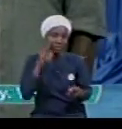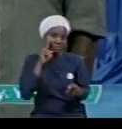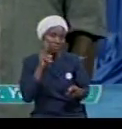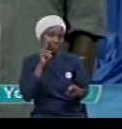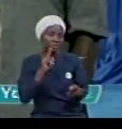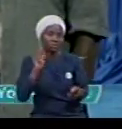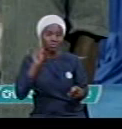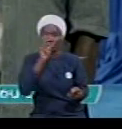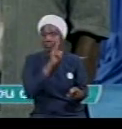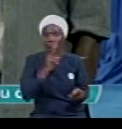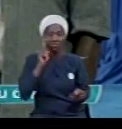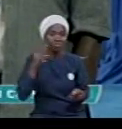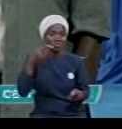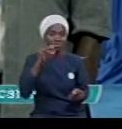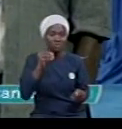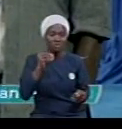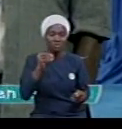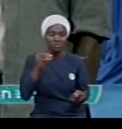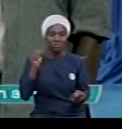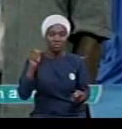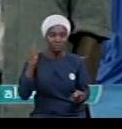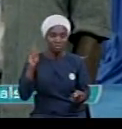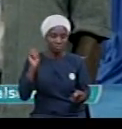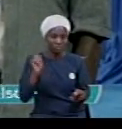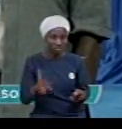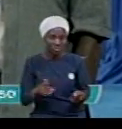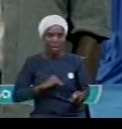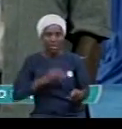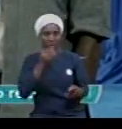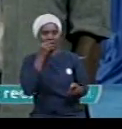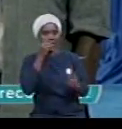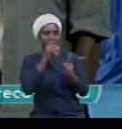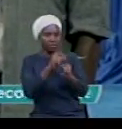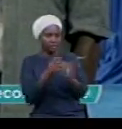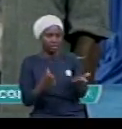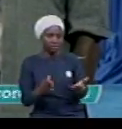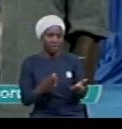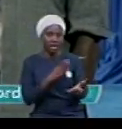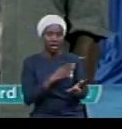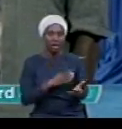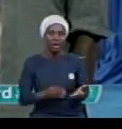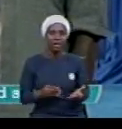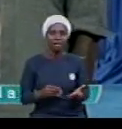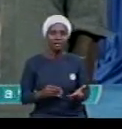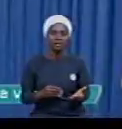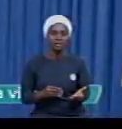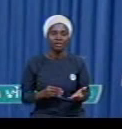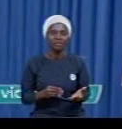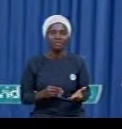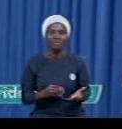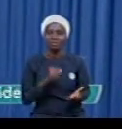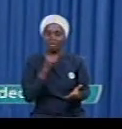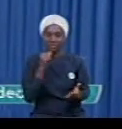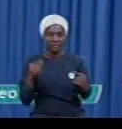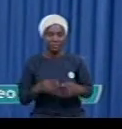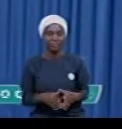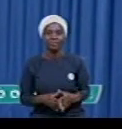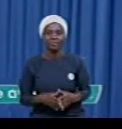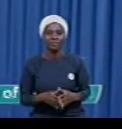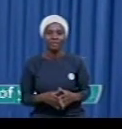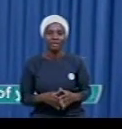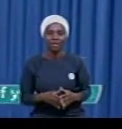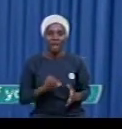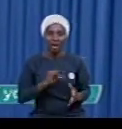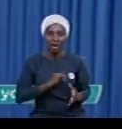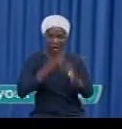rice was peppery. I didn't feel any pain after eating it. So I decided I will fast today. And I woke up by 6, and